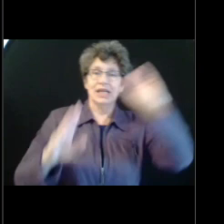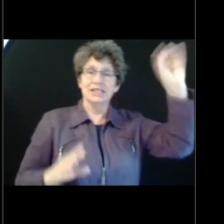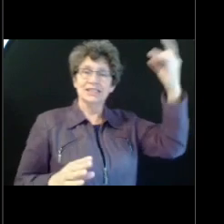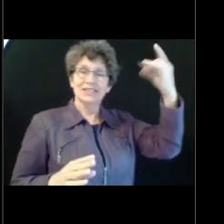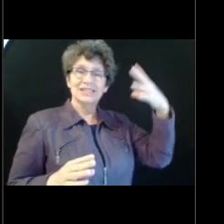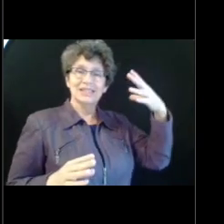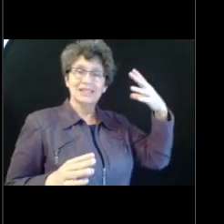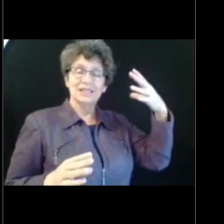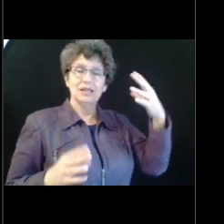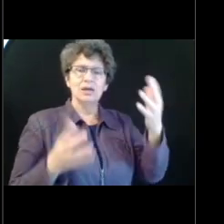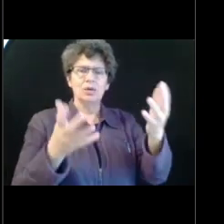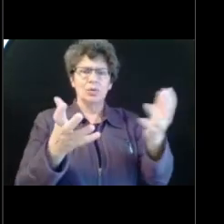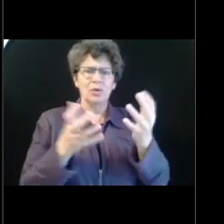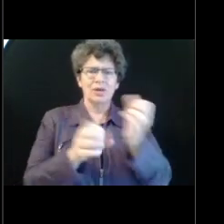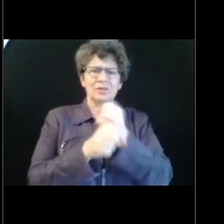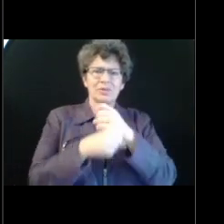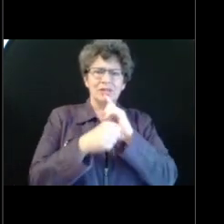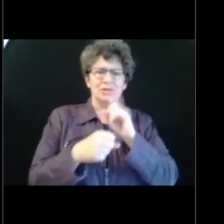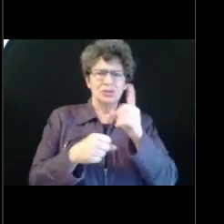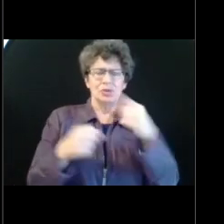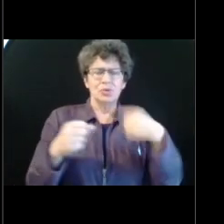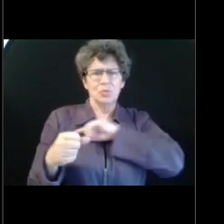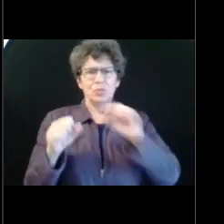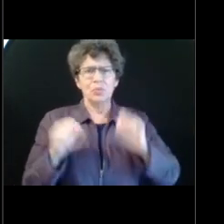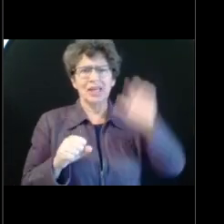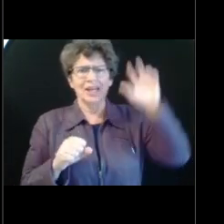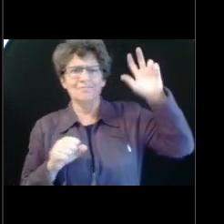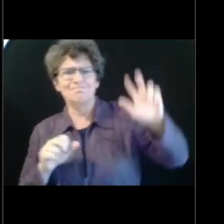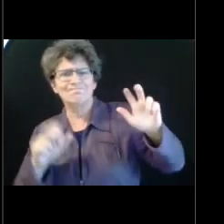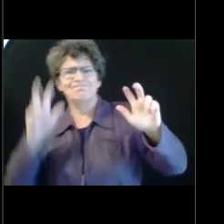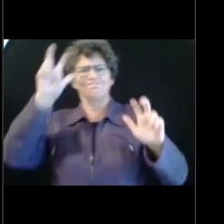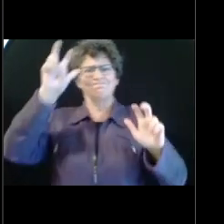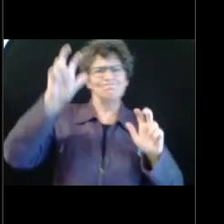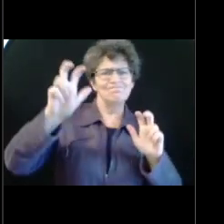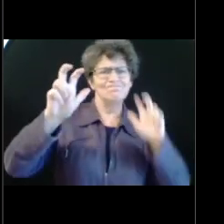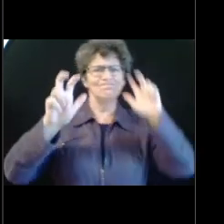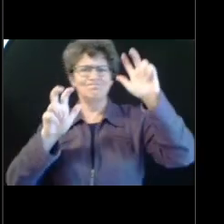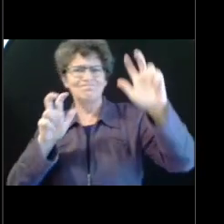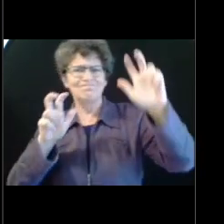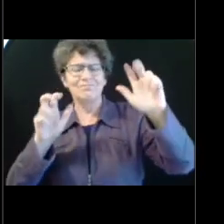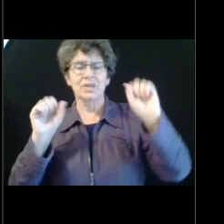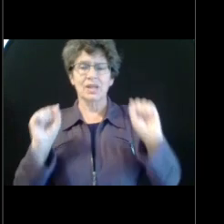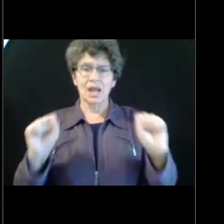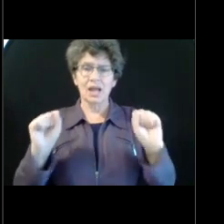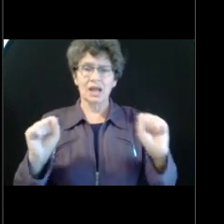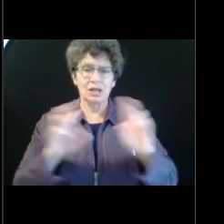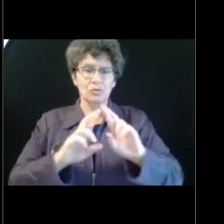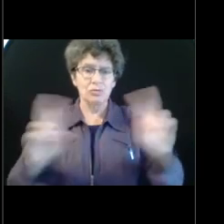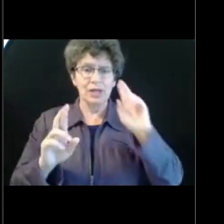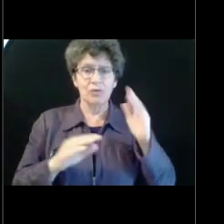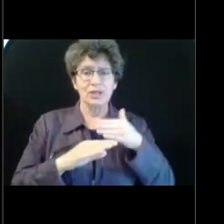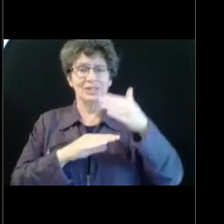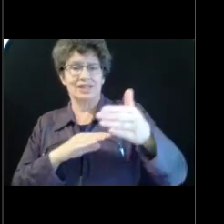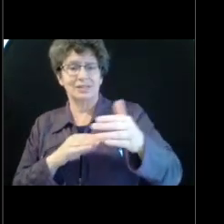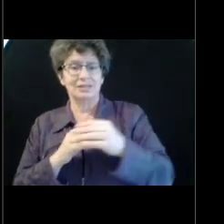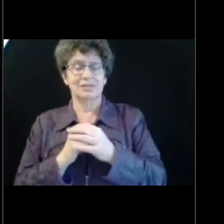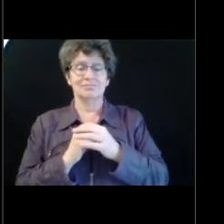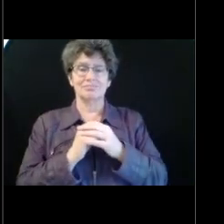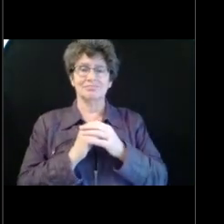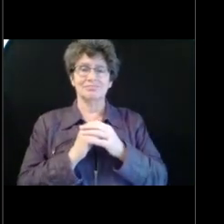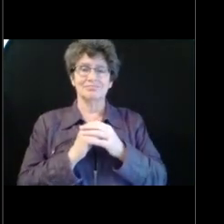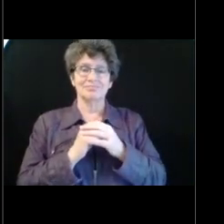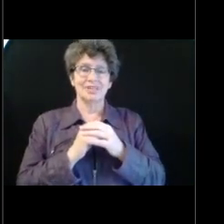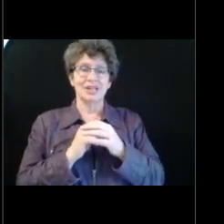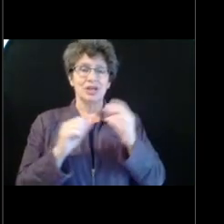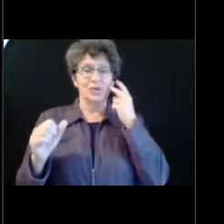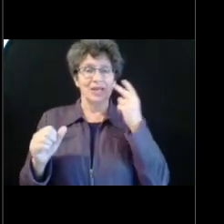make sure we can do the next part. There we are as a group, all sitting. And of course, the guides are standing off to the left, looking